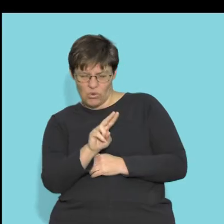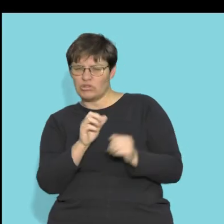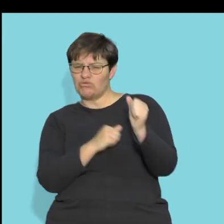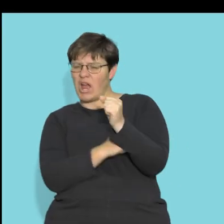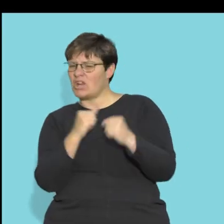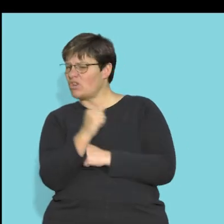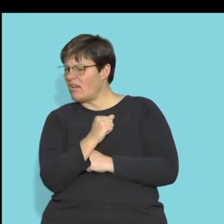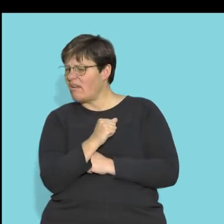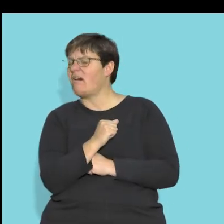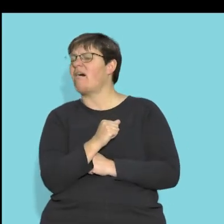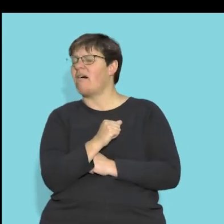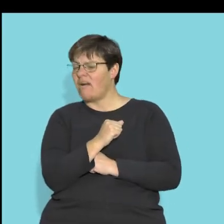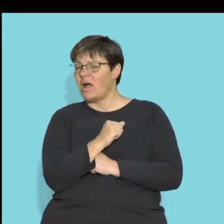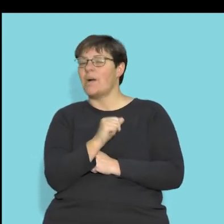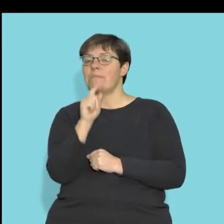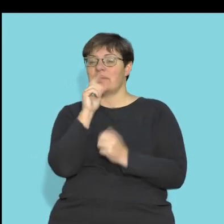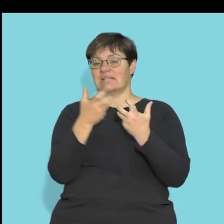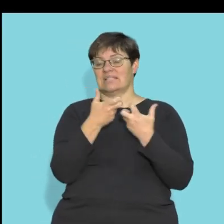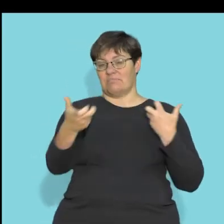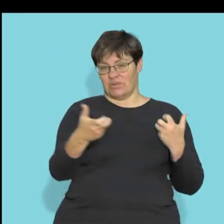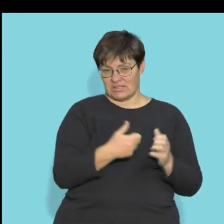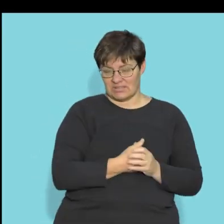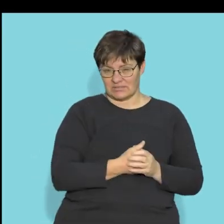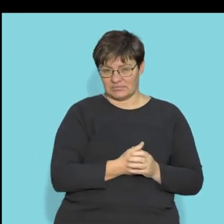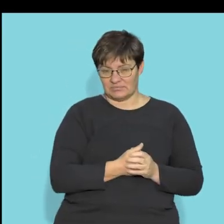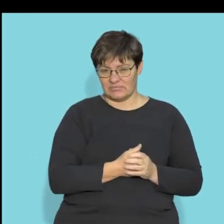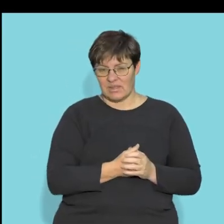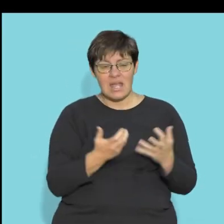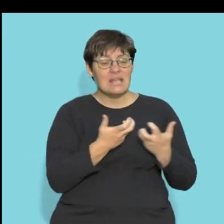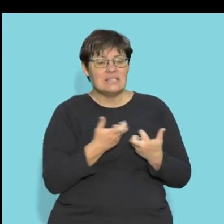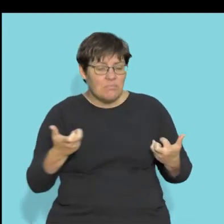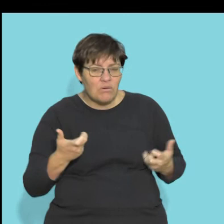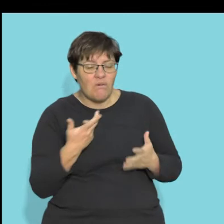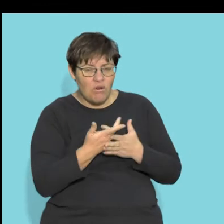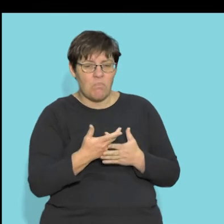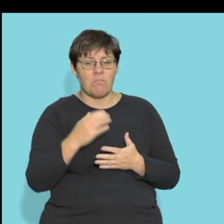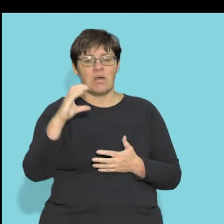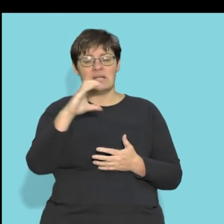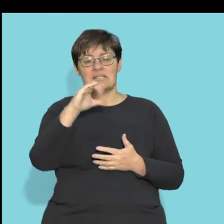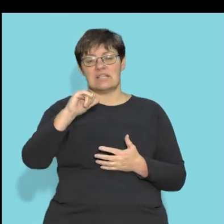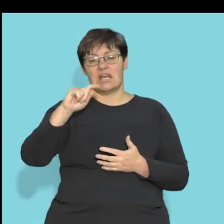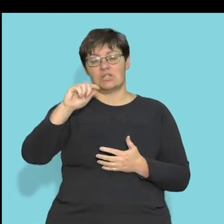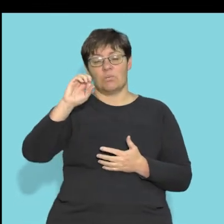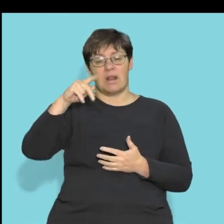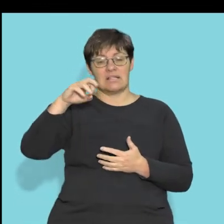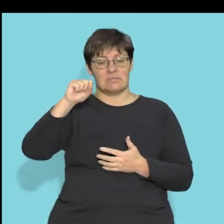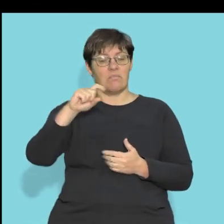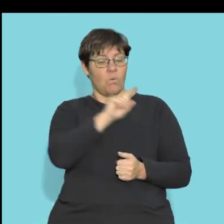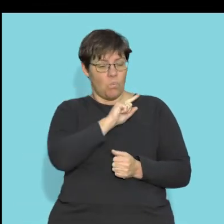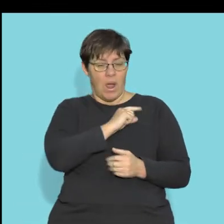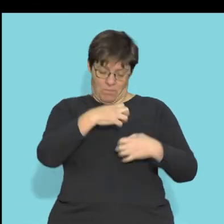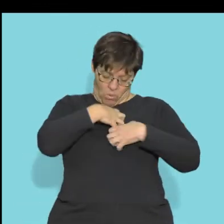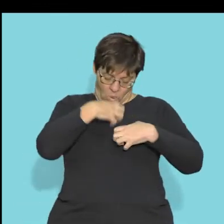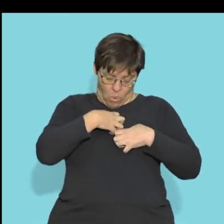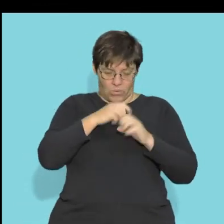first of all, I separate it. It's separated from the cytoplasm by its own